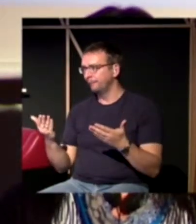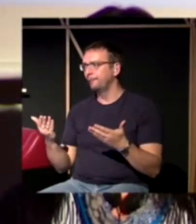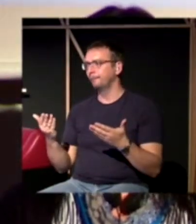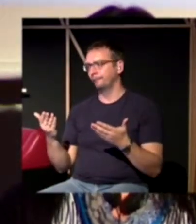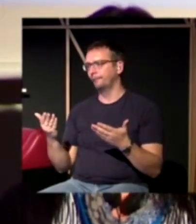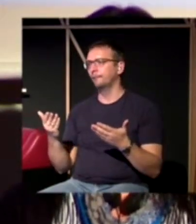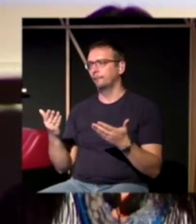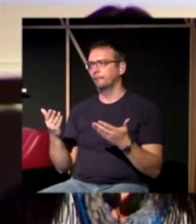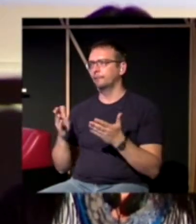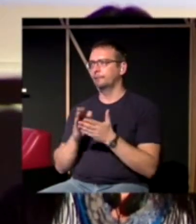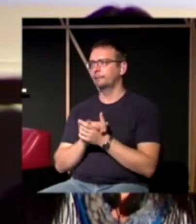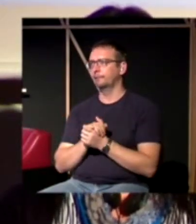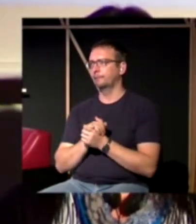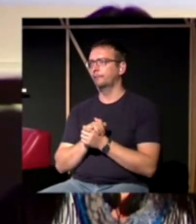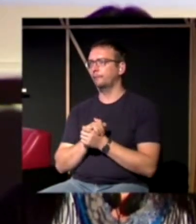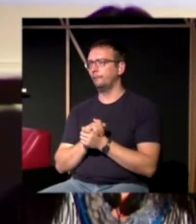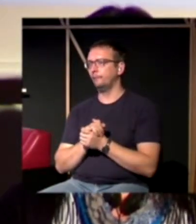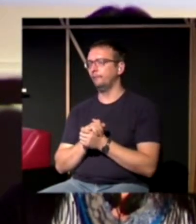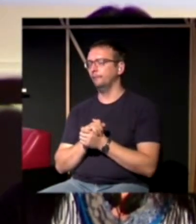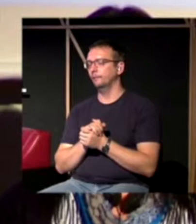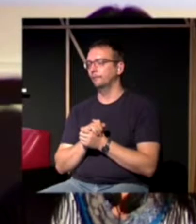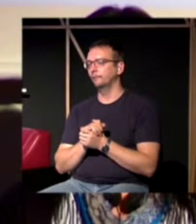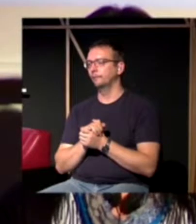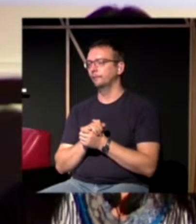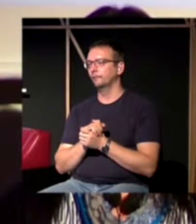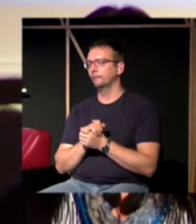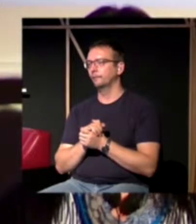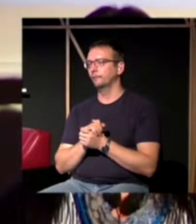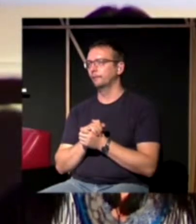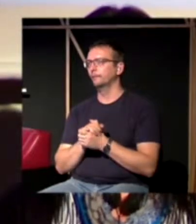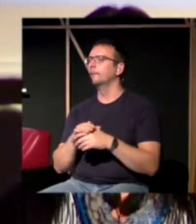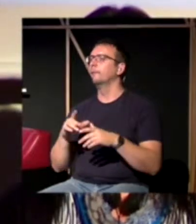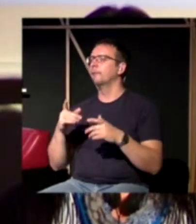The board of directors was really happy with it. Our players were really happy with it.